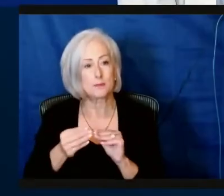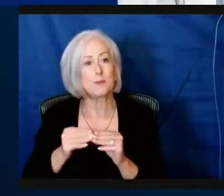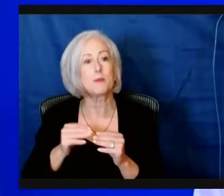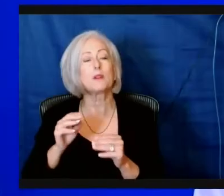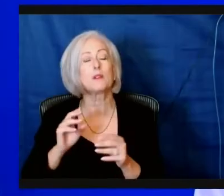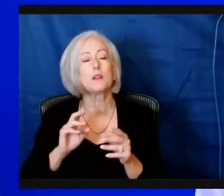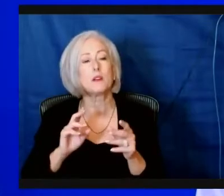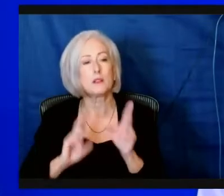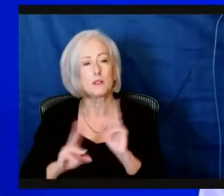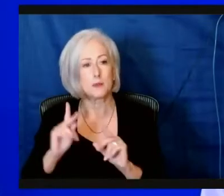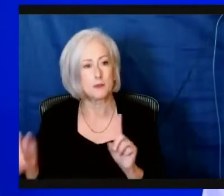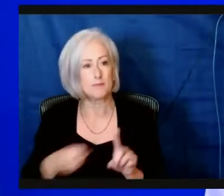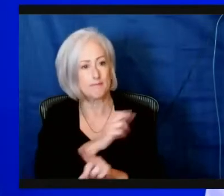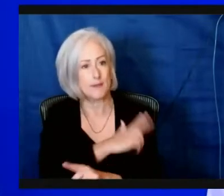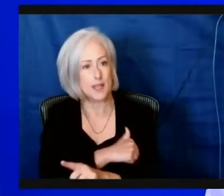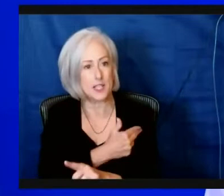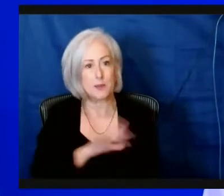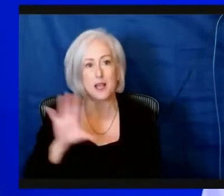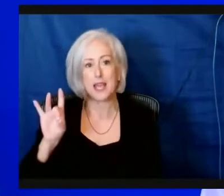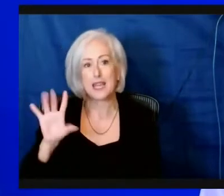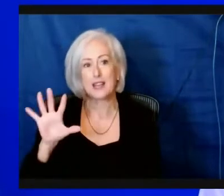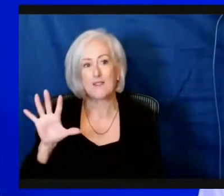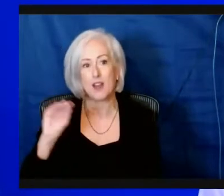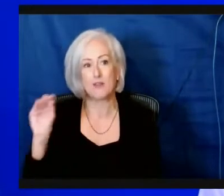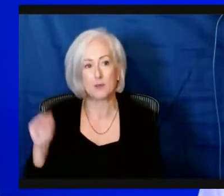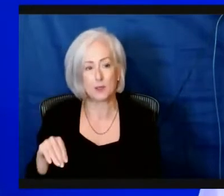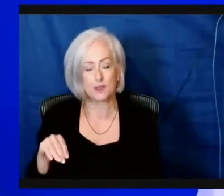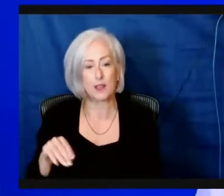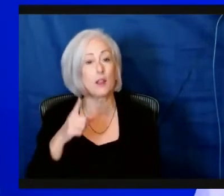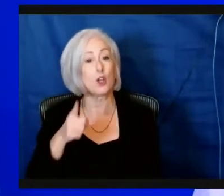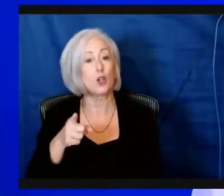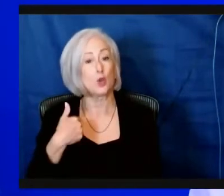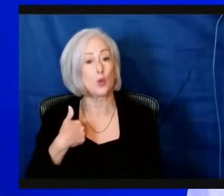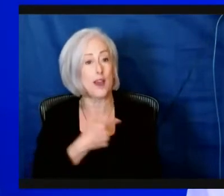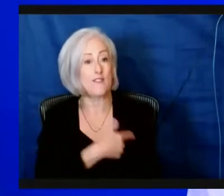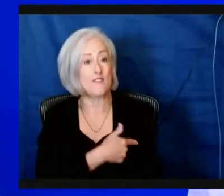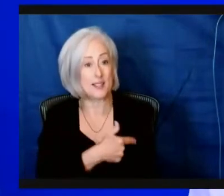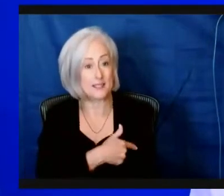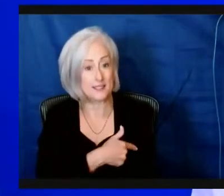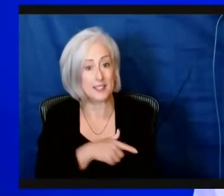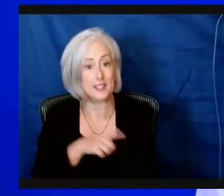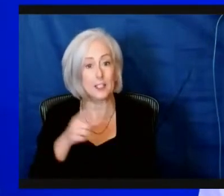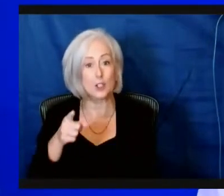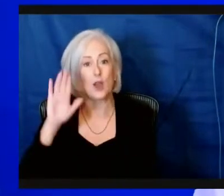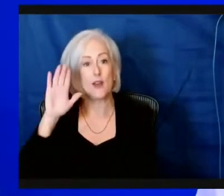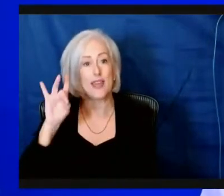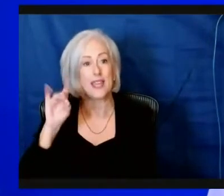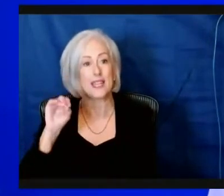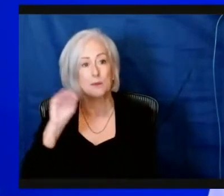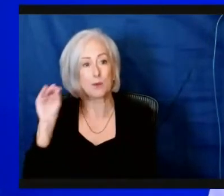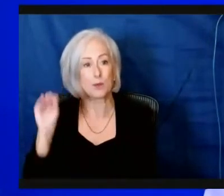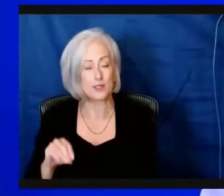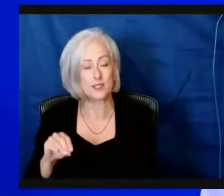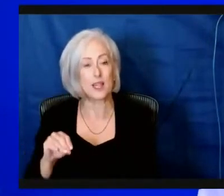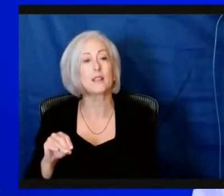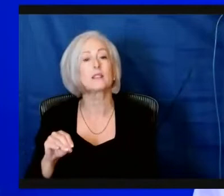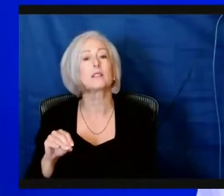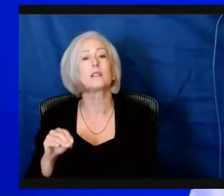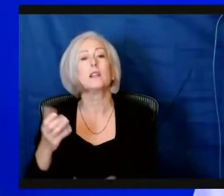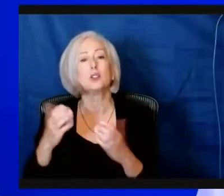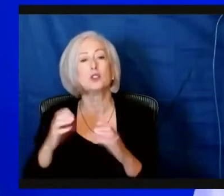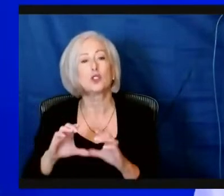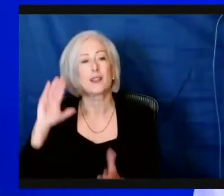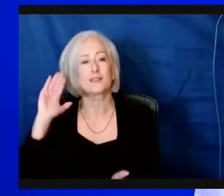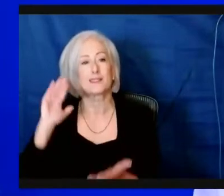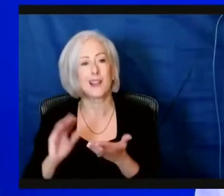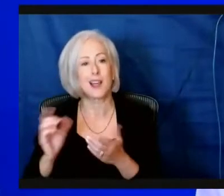vaccinated and up to date with vaccination, you have an 80% or more reduction in chance of hospitalization. If you take Paxlovid, on